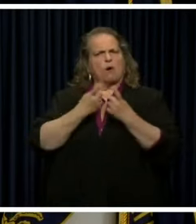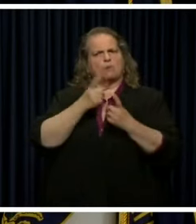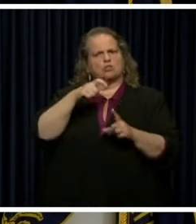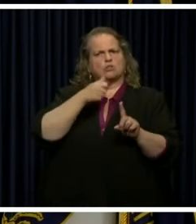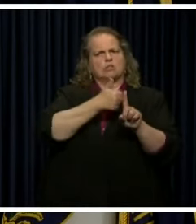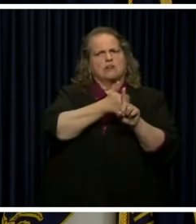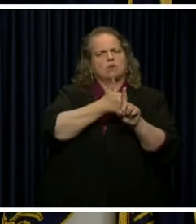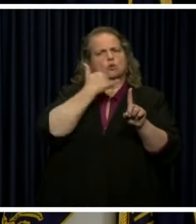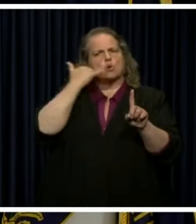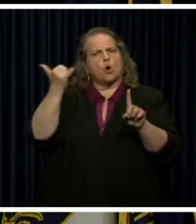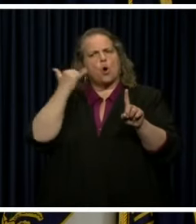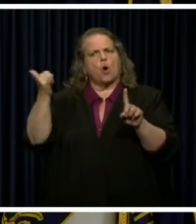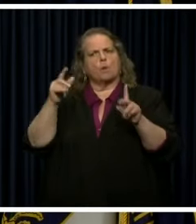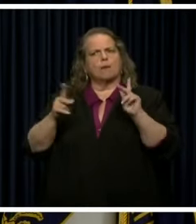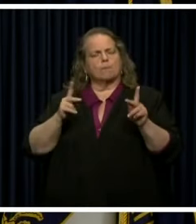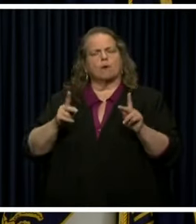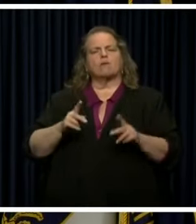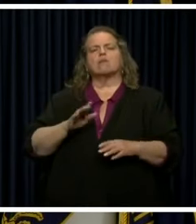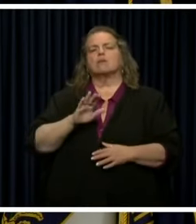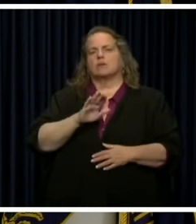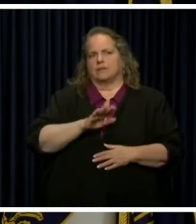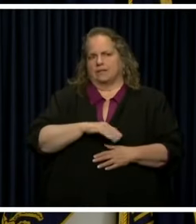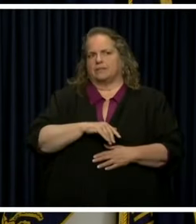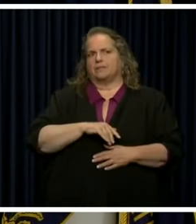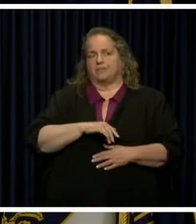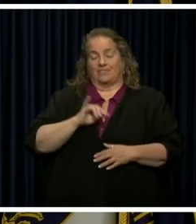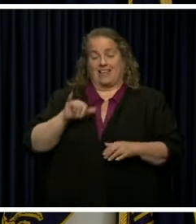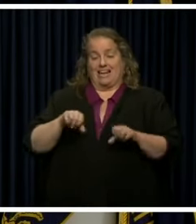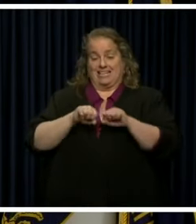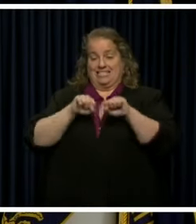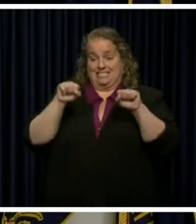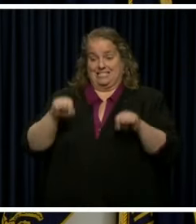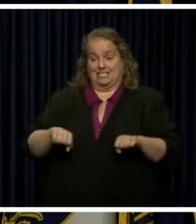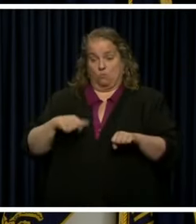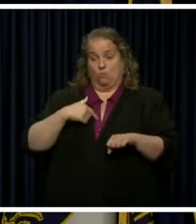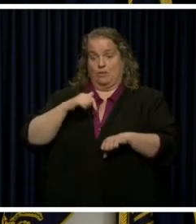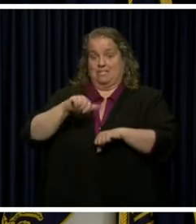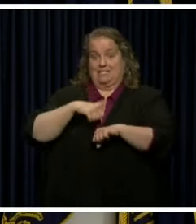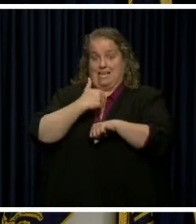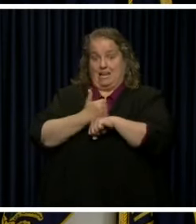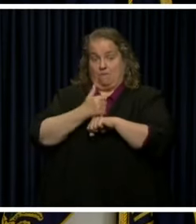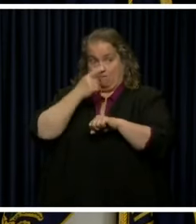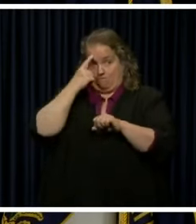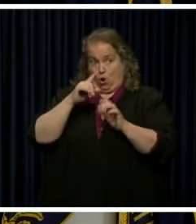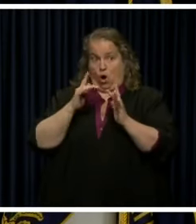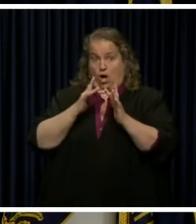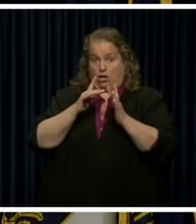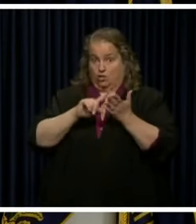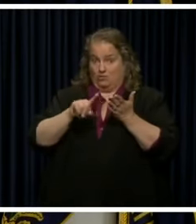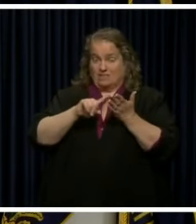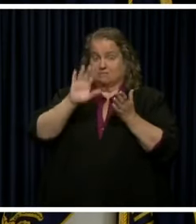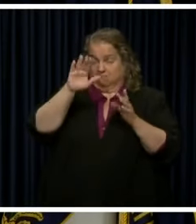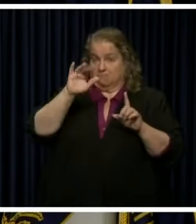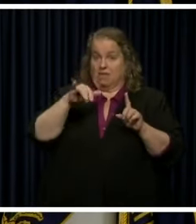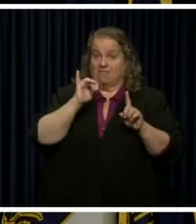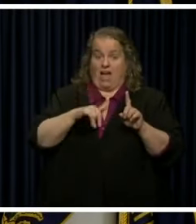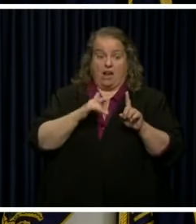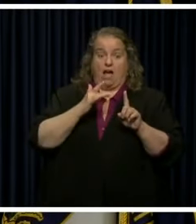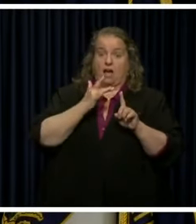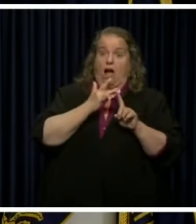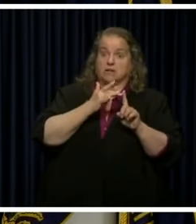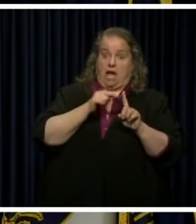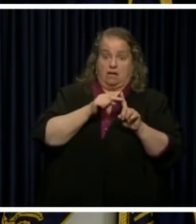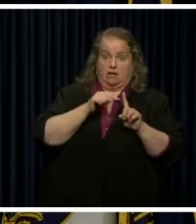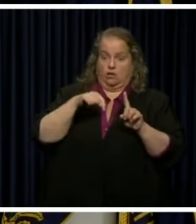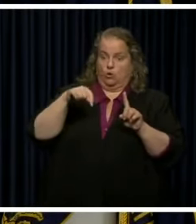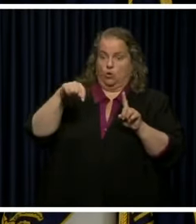that? So the system that we are setting up for contact tracing, which is really important. I mean, to do all this safely, we need